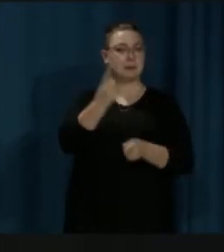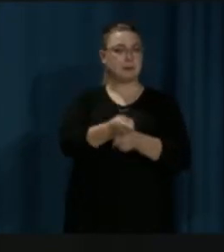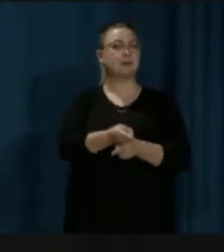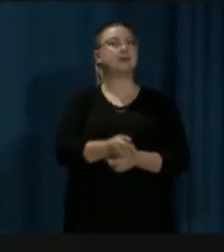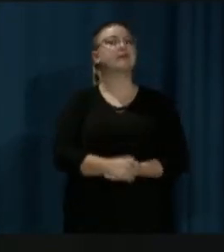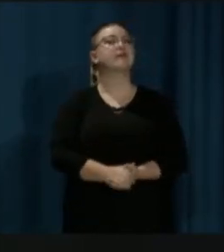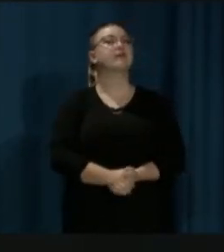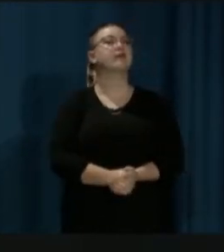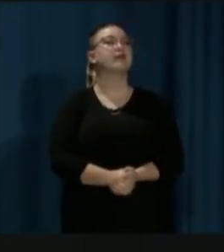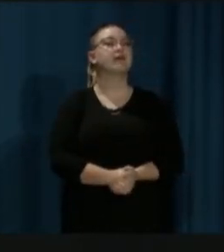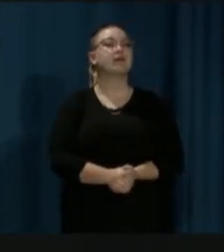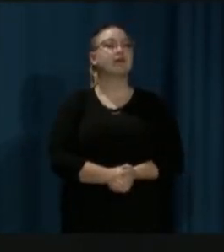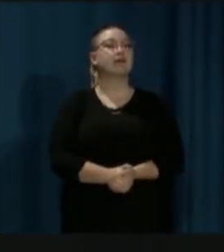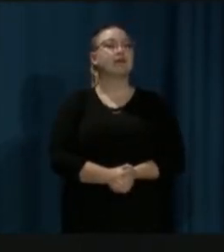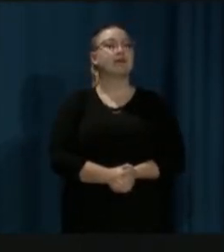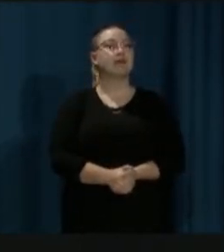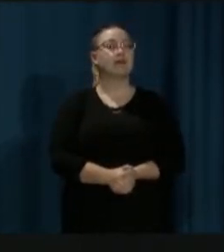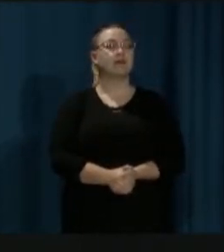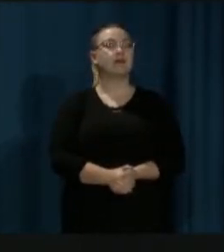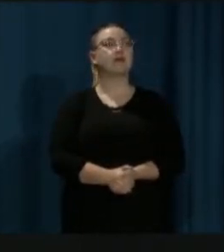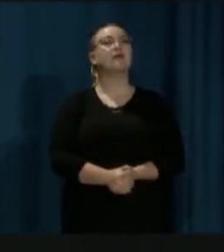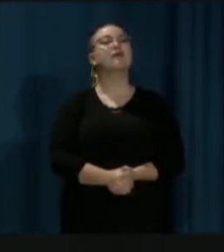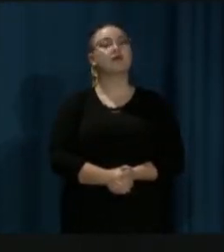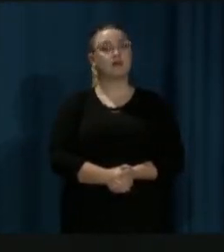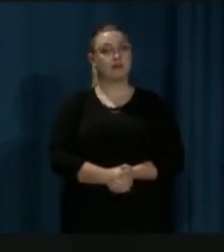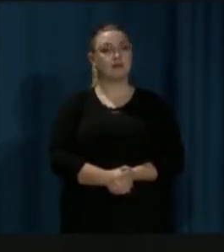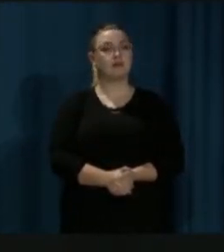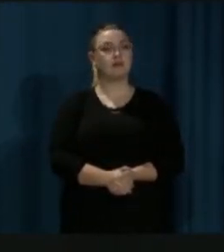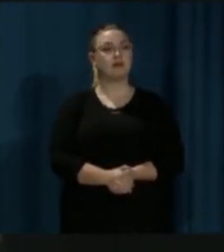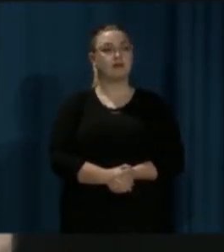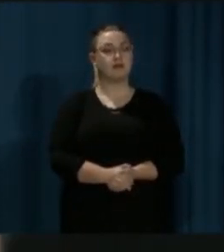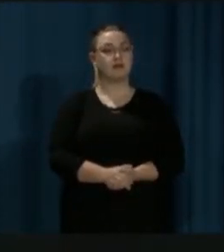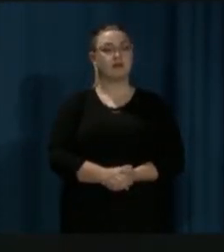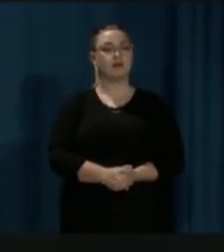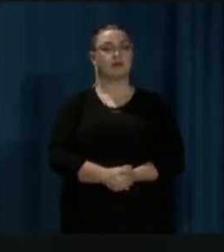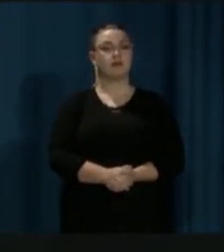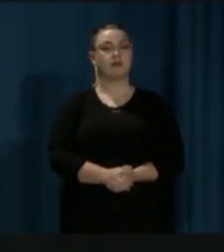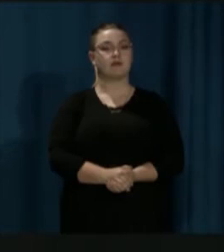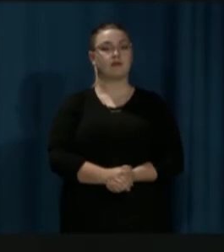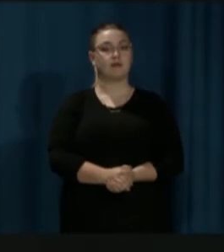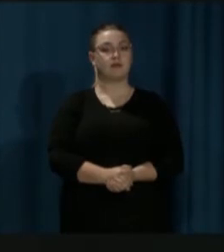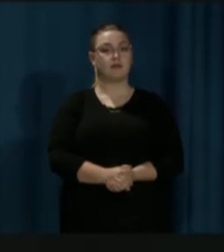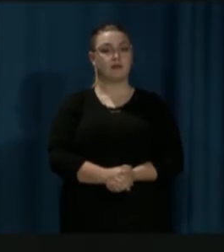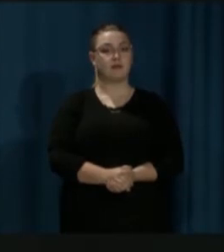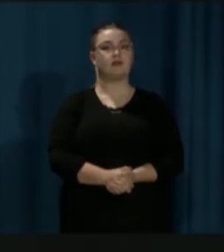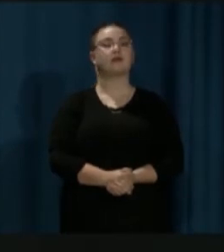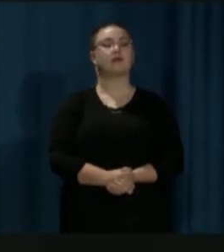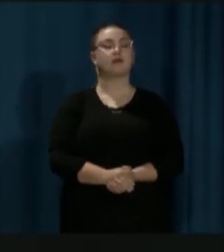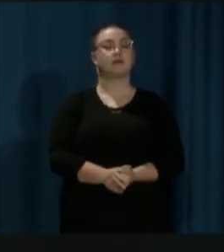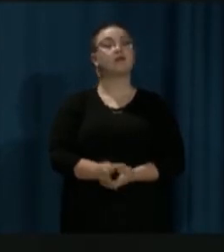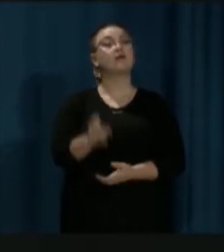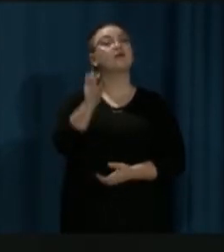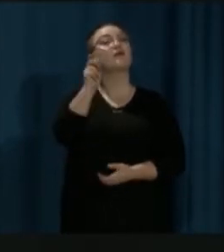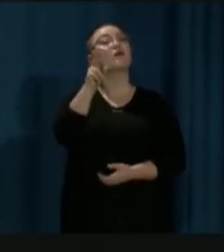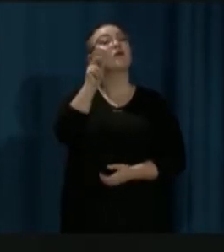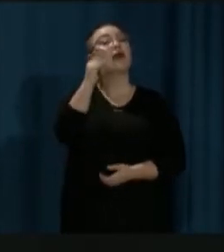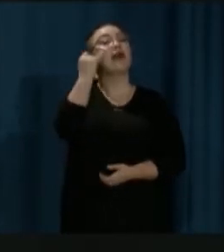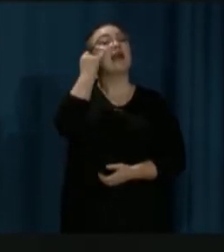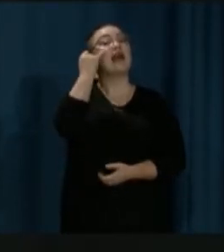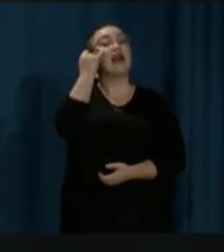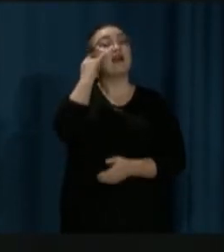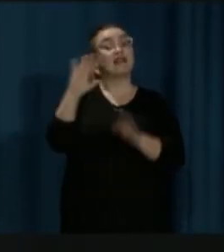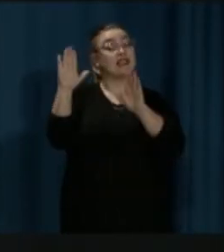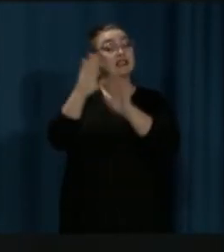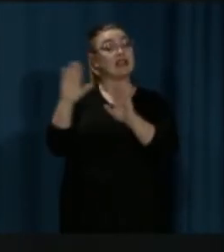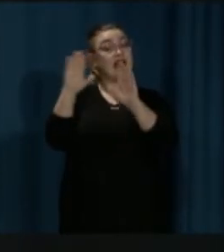All right, so what are the possible adverse effects of limiting down, for instance, the number of Sundays that a person could